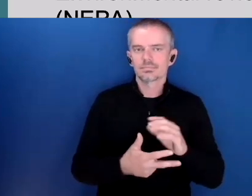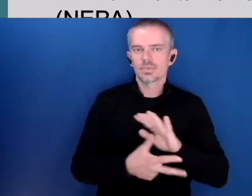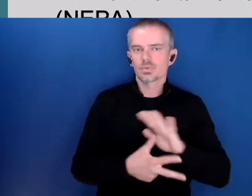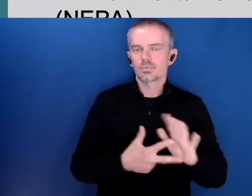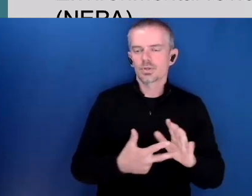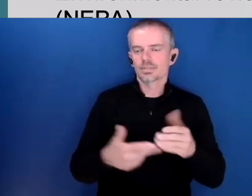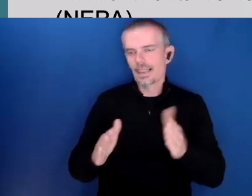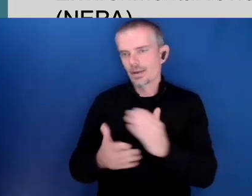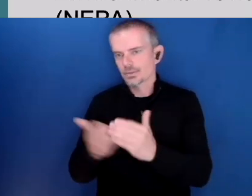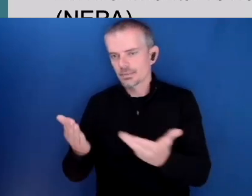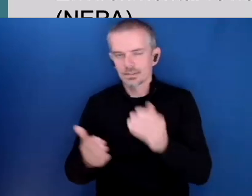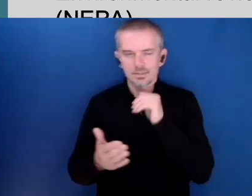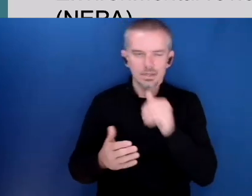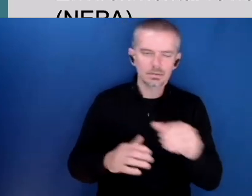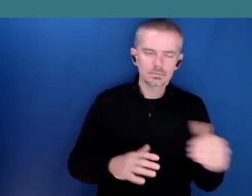elements.